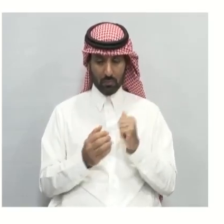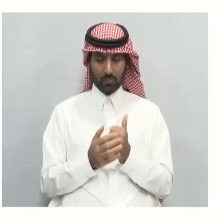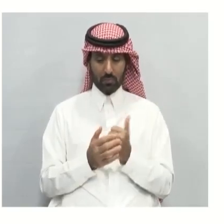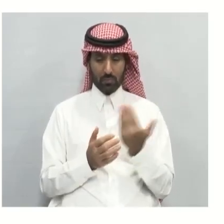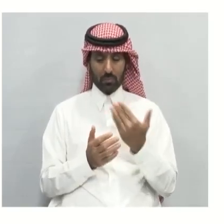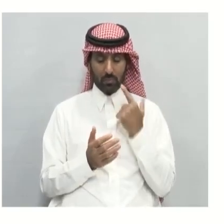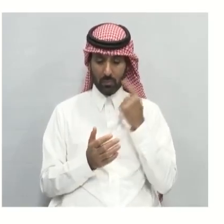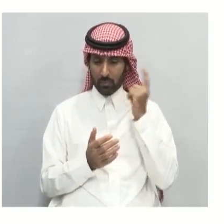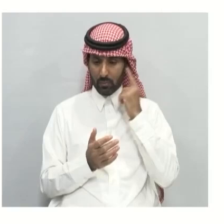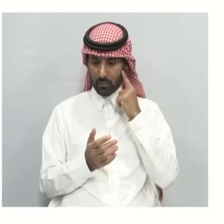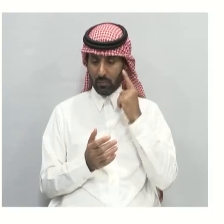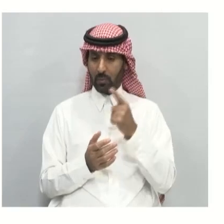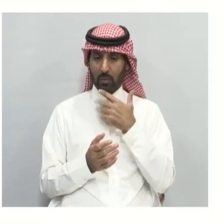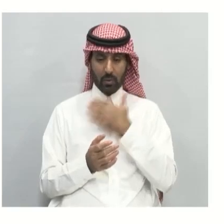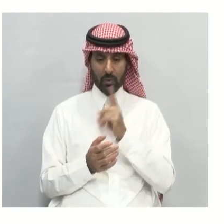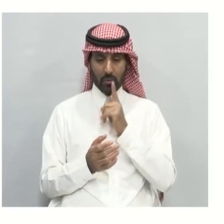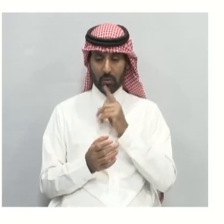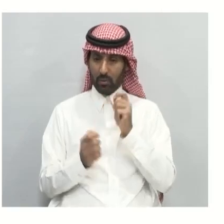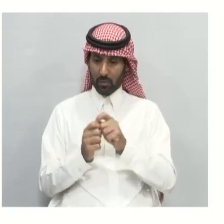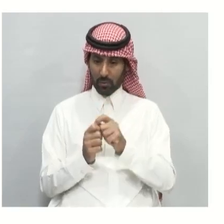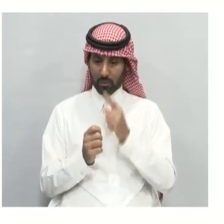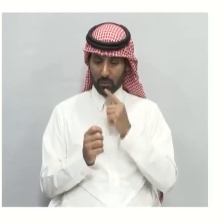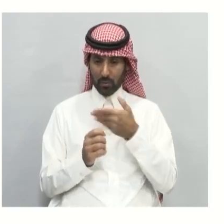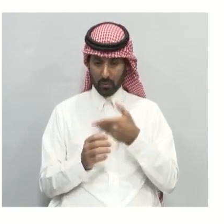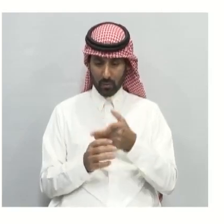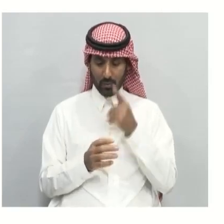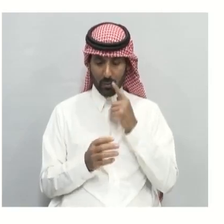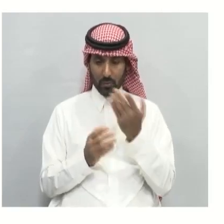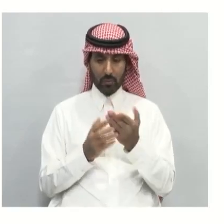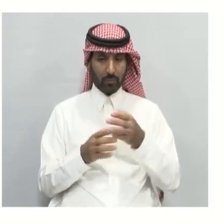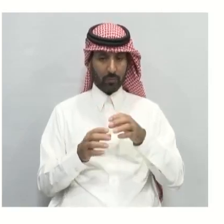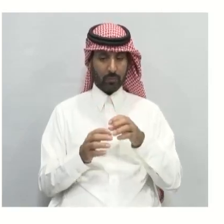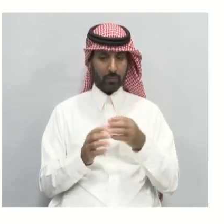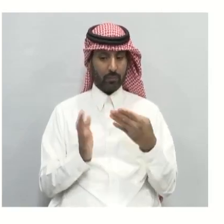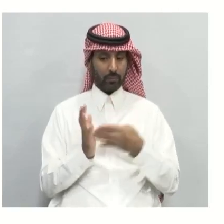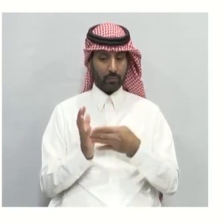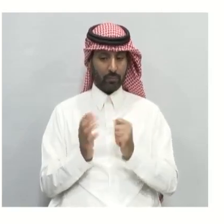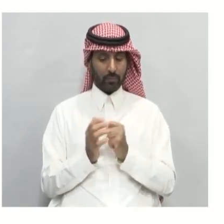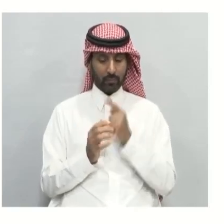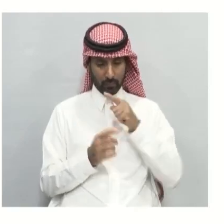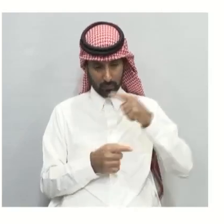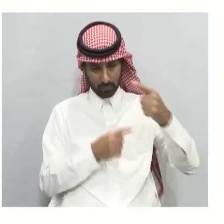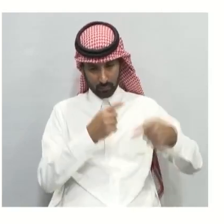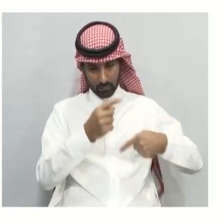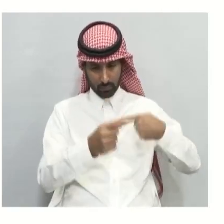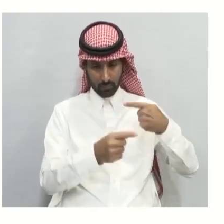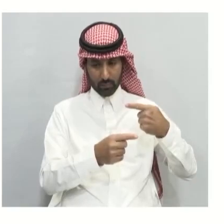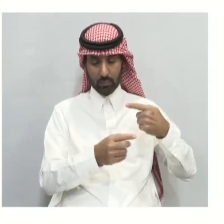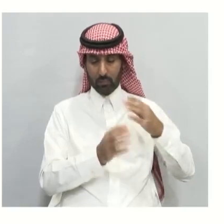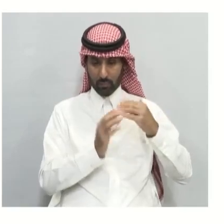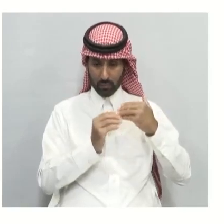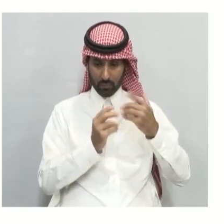I should have listened to my parents' advice and attend college. How about the wheel? What would